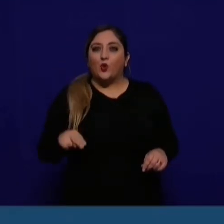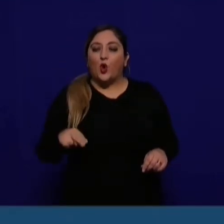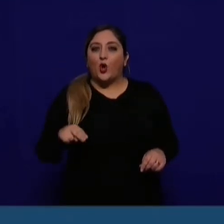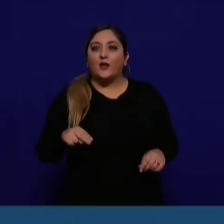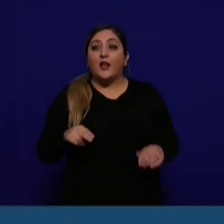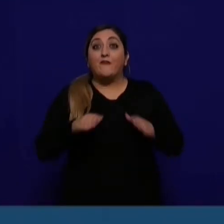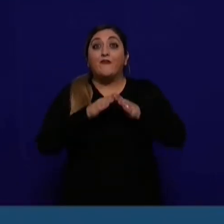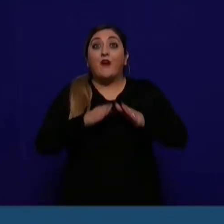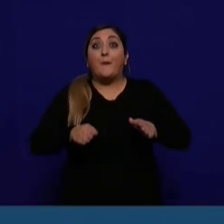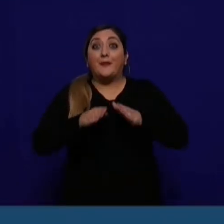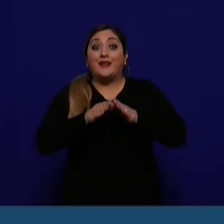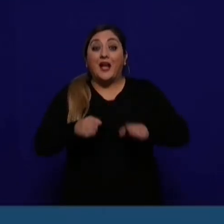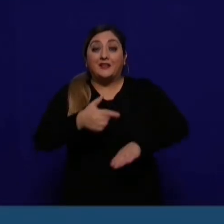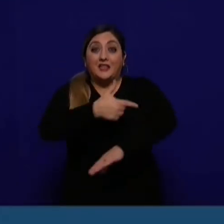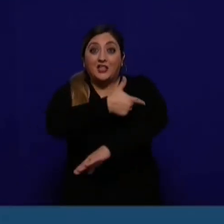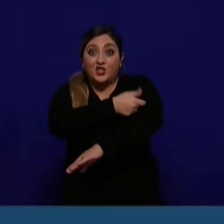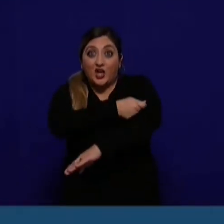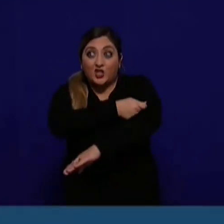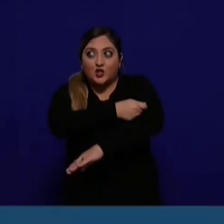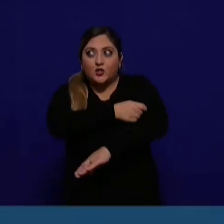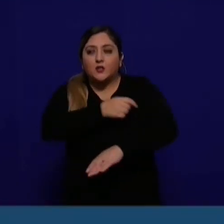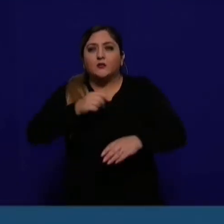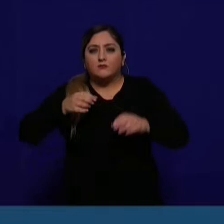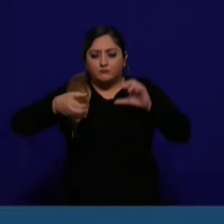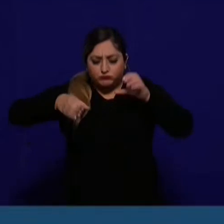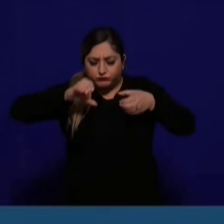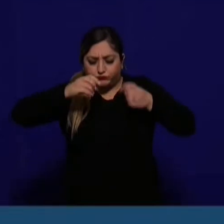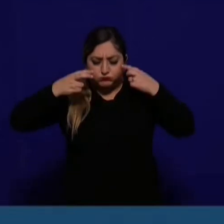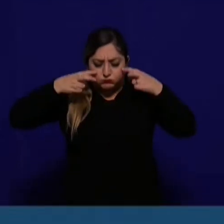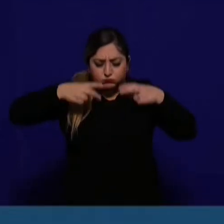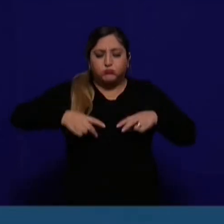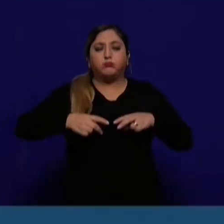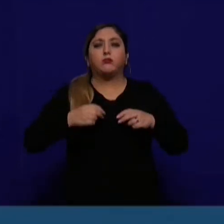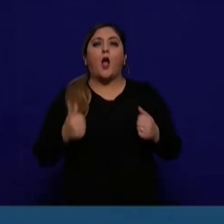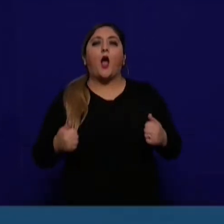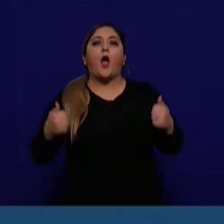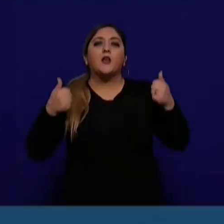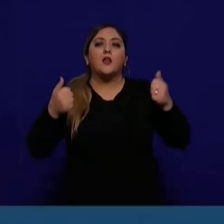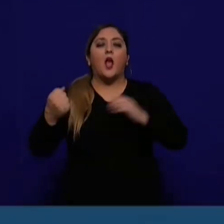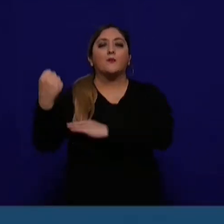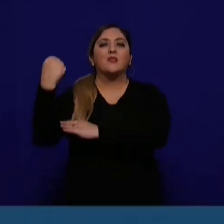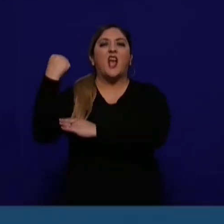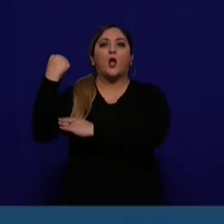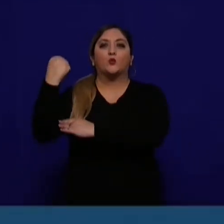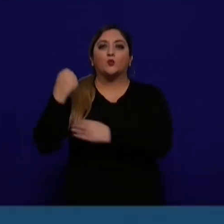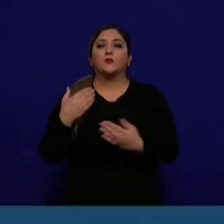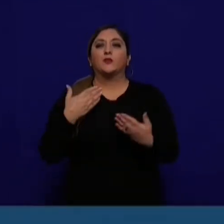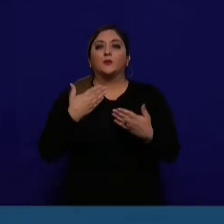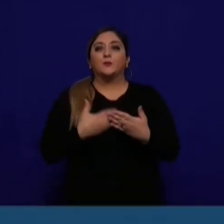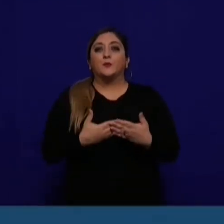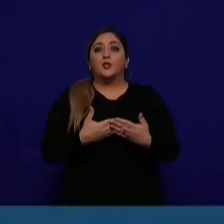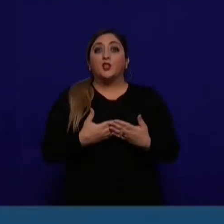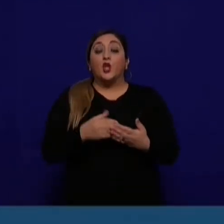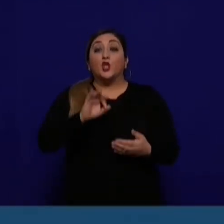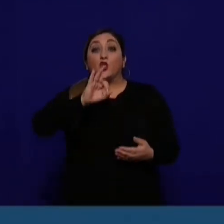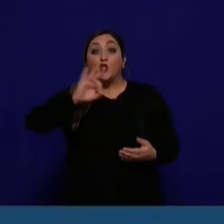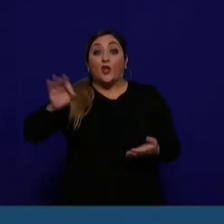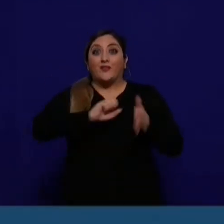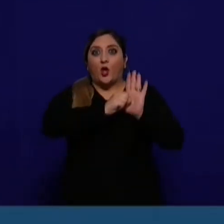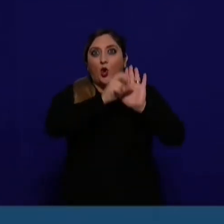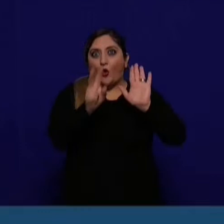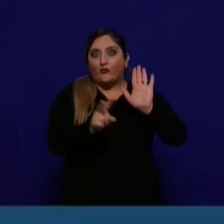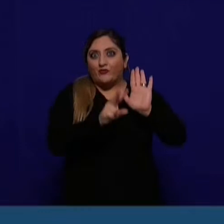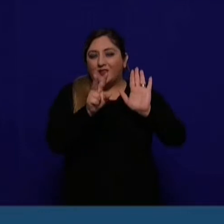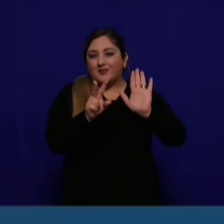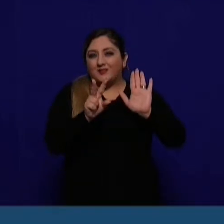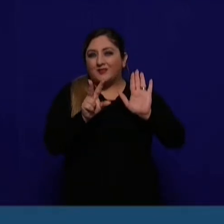dawn il-vaccines dejjem qegħdin javvanzaw ukoll it-tilqim tagħhom biex ikunu jistgħu wkoll jaddattaw anke l-varjanti li qegħdin joħorġu. U